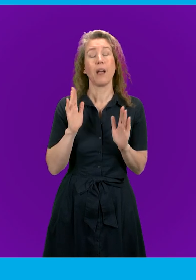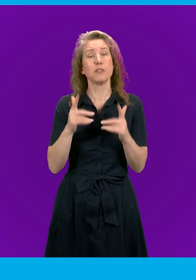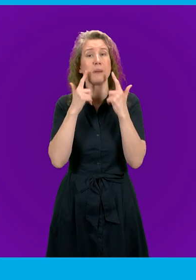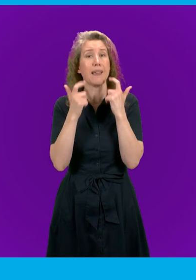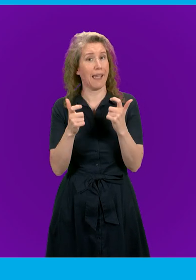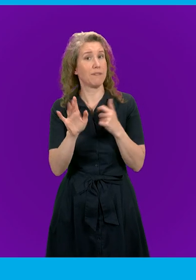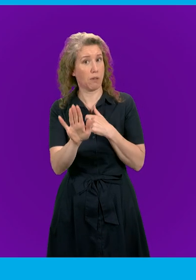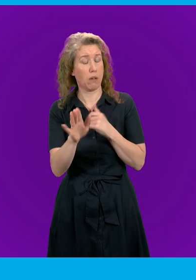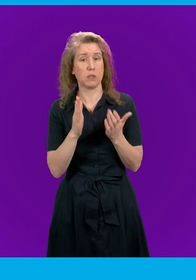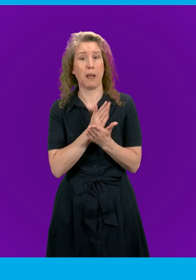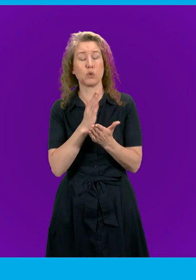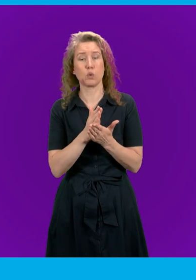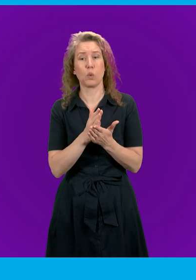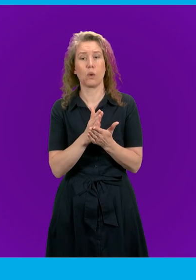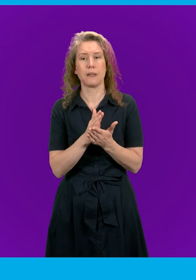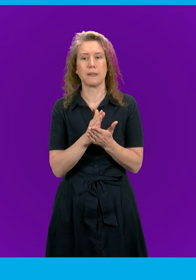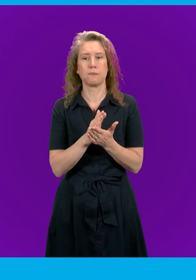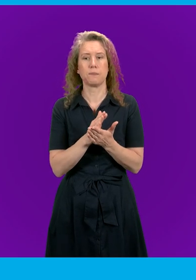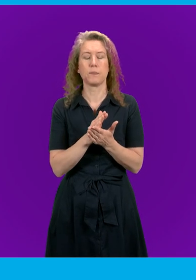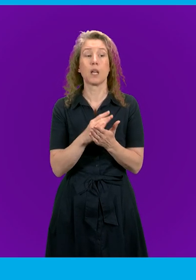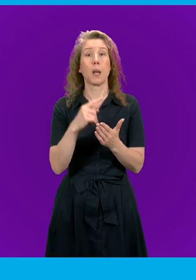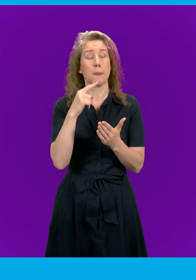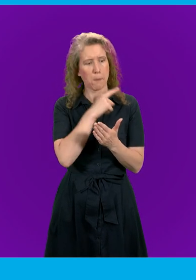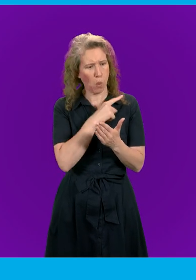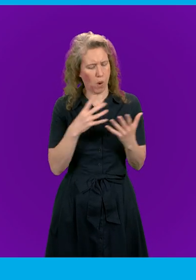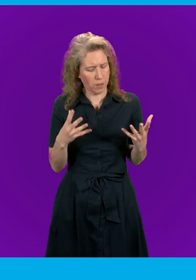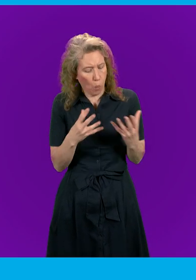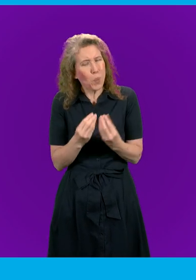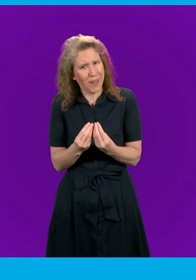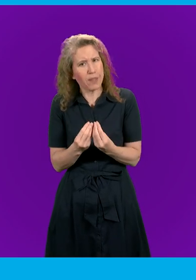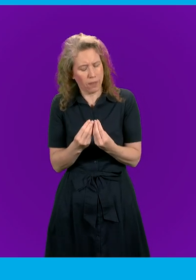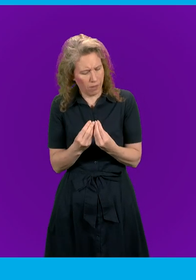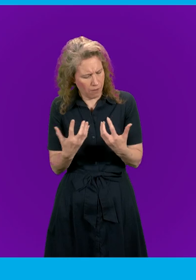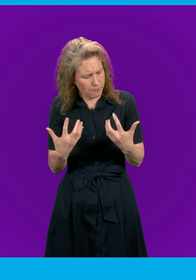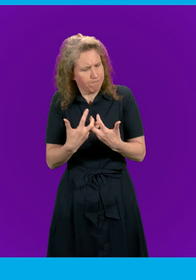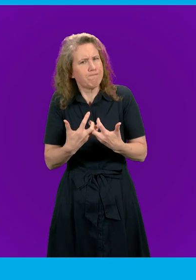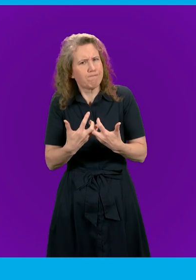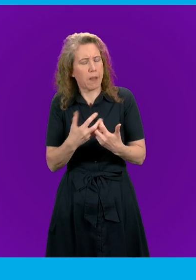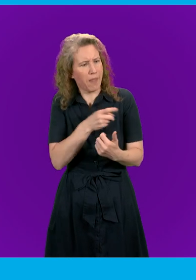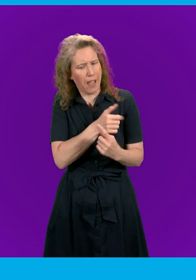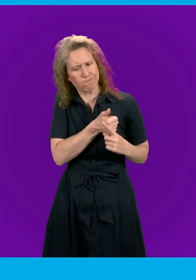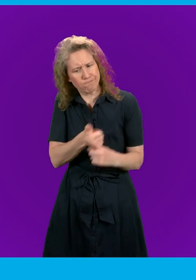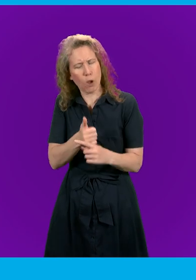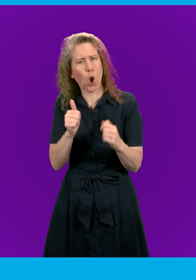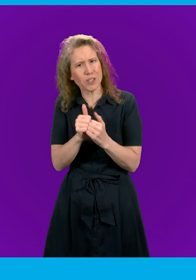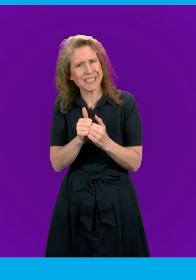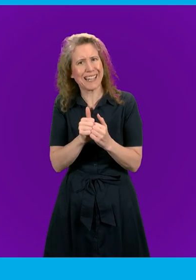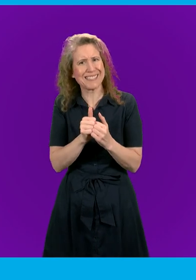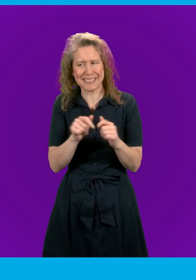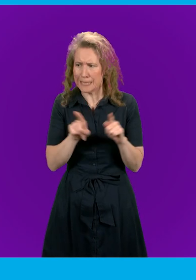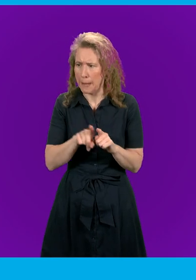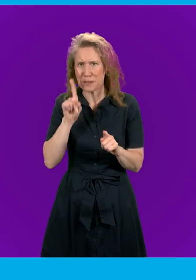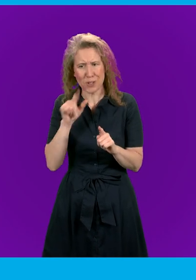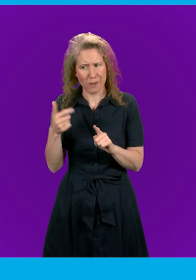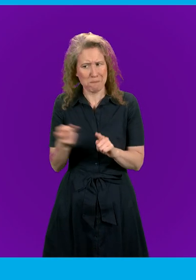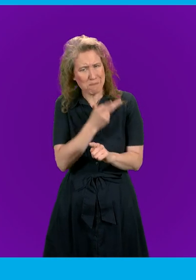to bring boys with us as champions of consent and equality, and because it's, you